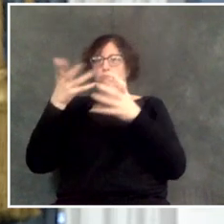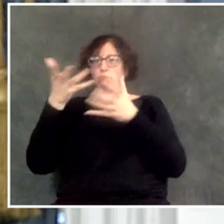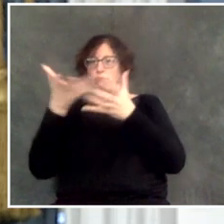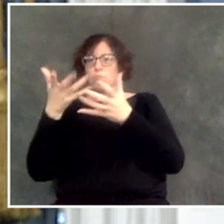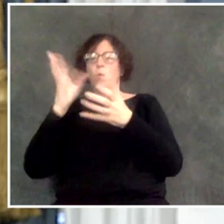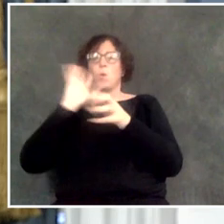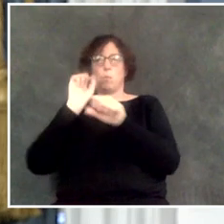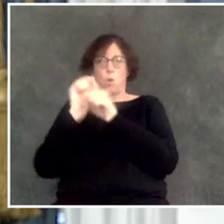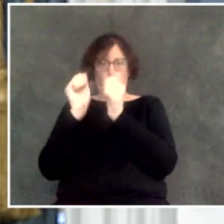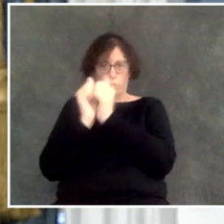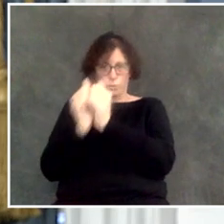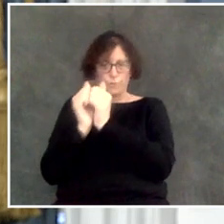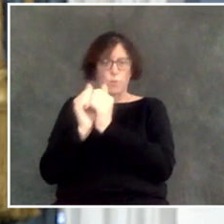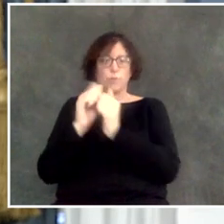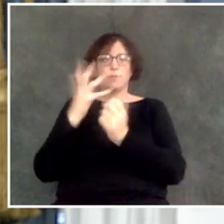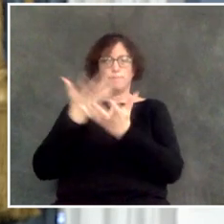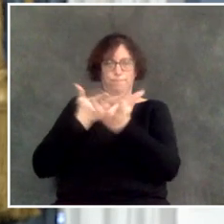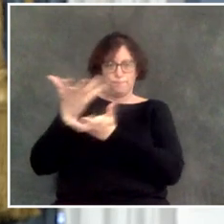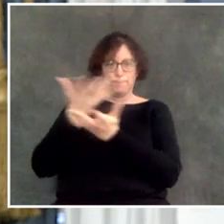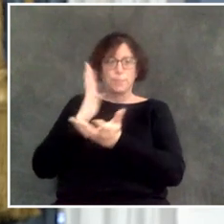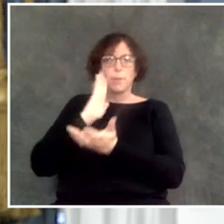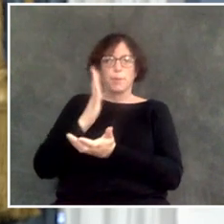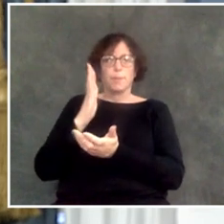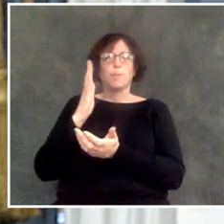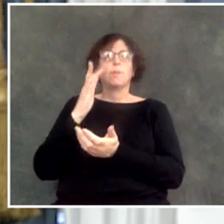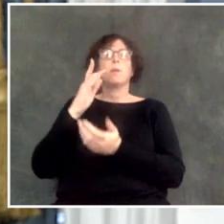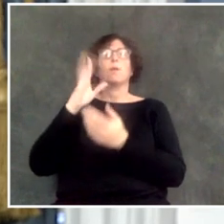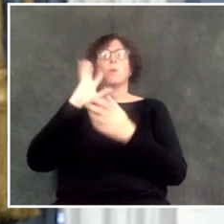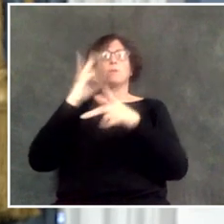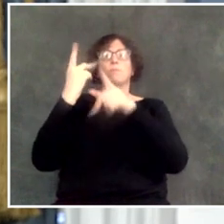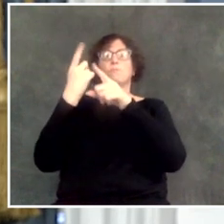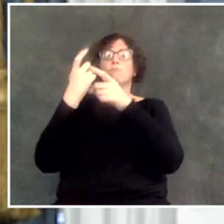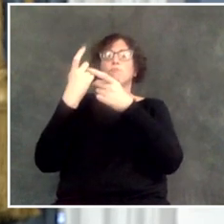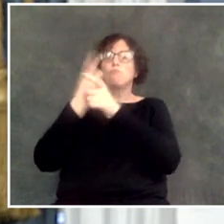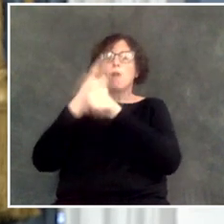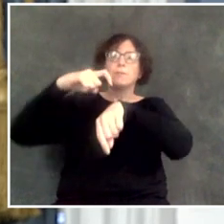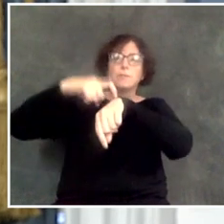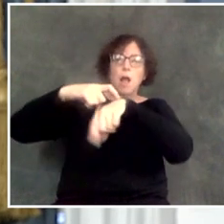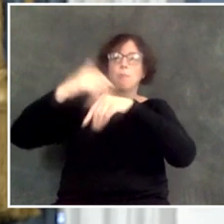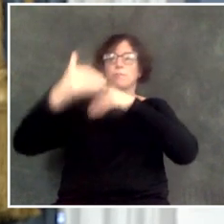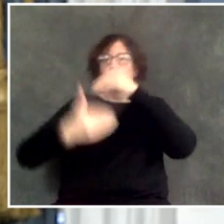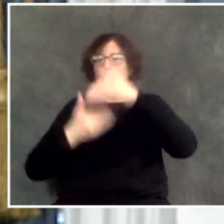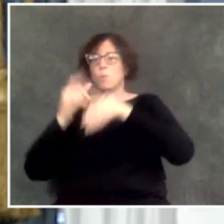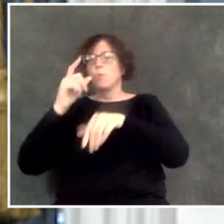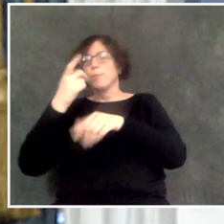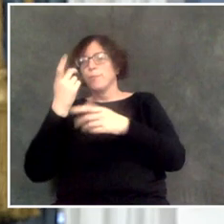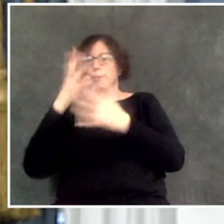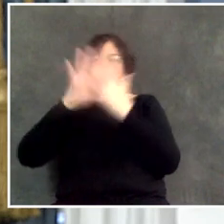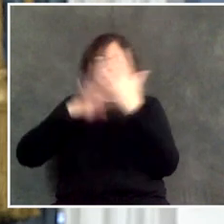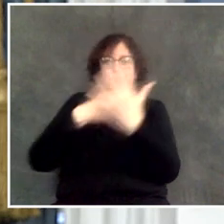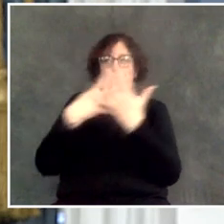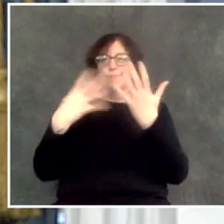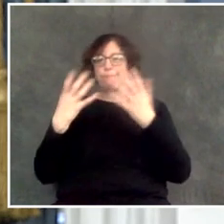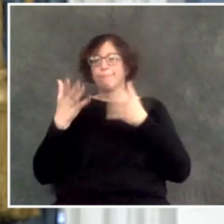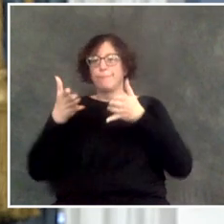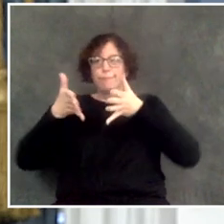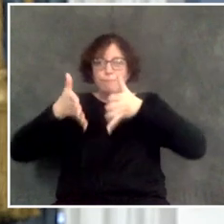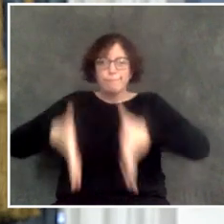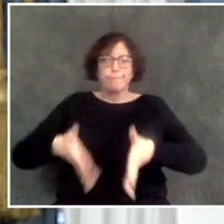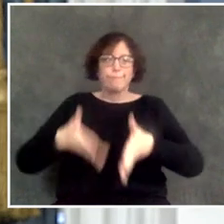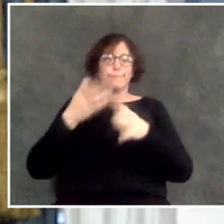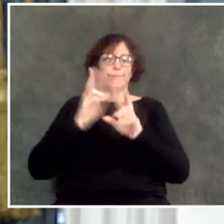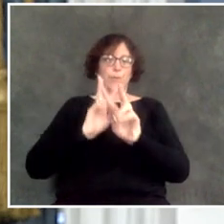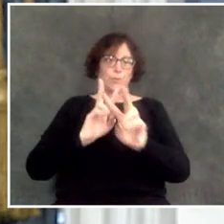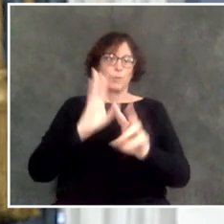in a timely manner. So we've got staff at our offices at 125 Worth Street that are working